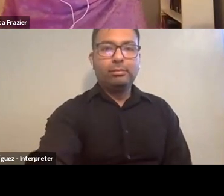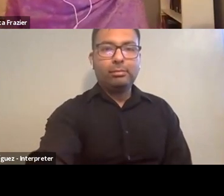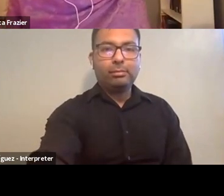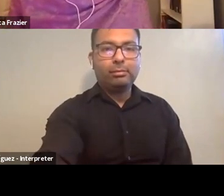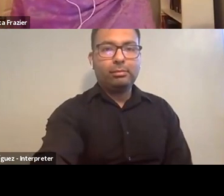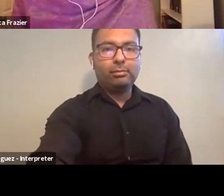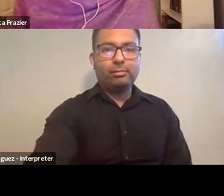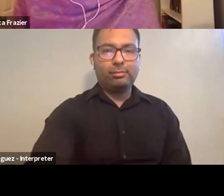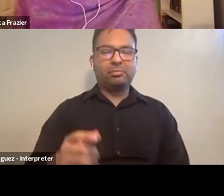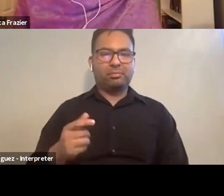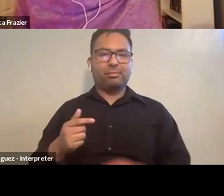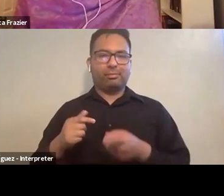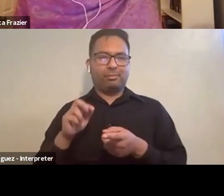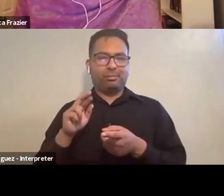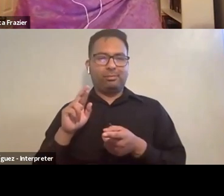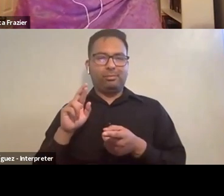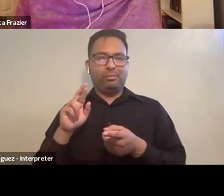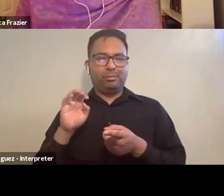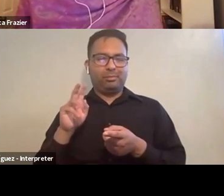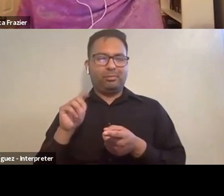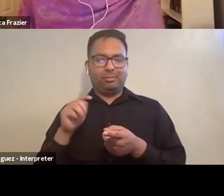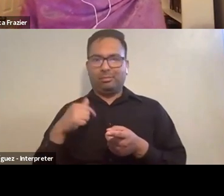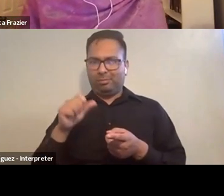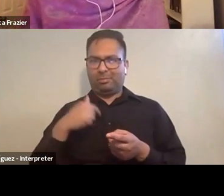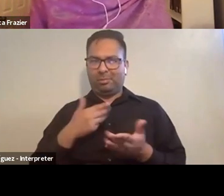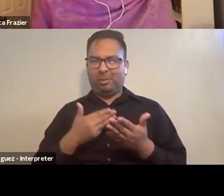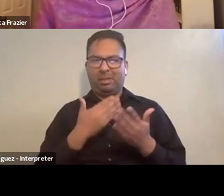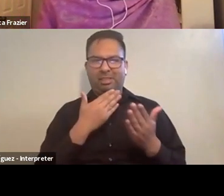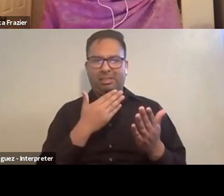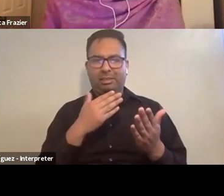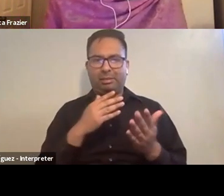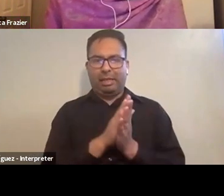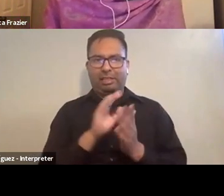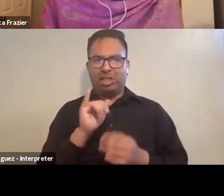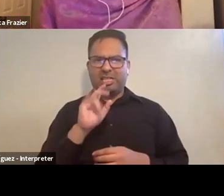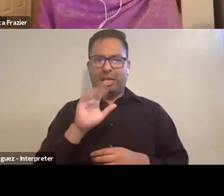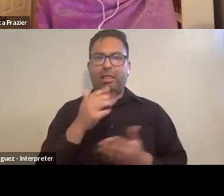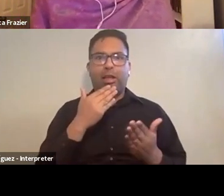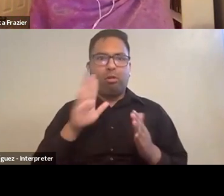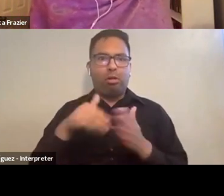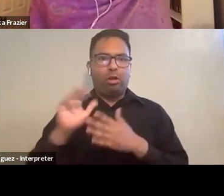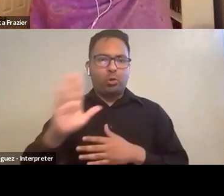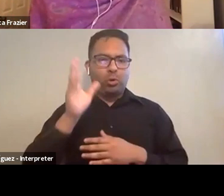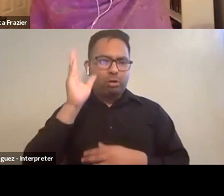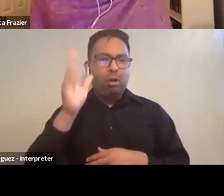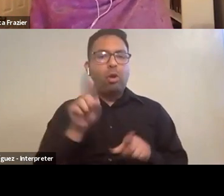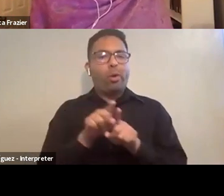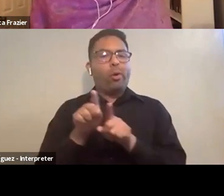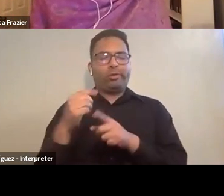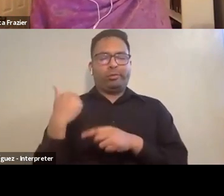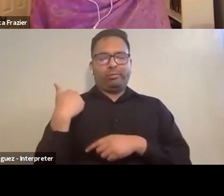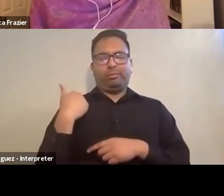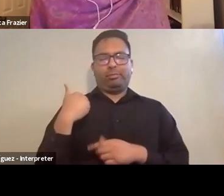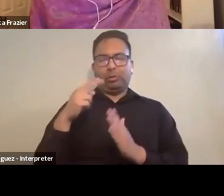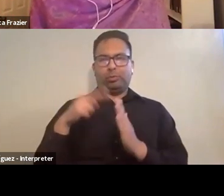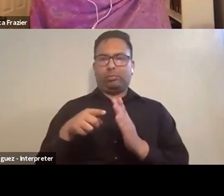I mean, I might ask Jessica, this is, thank you for all your talks. And I was reminded also reading, I hadn't read